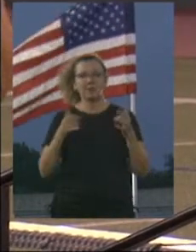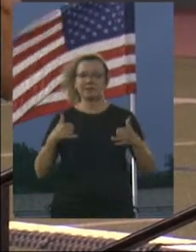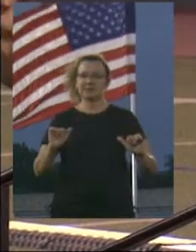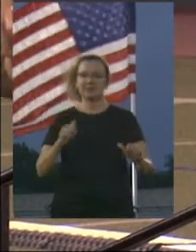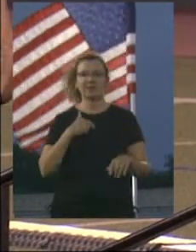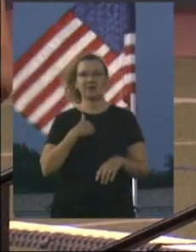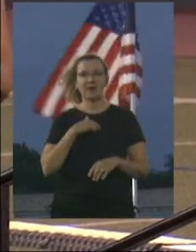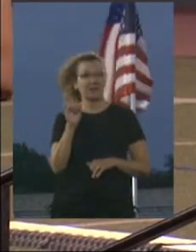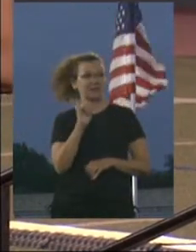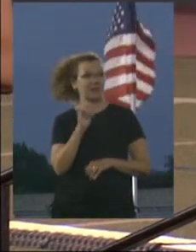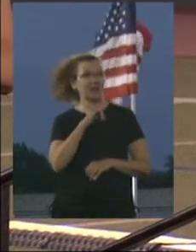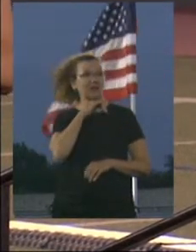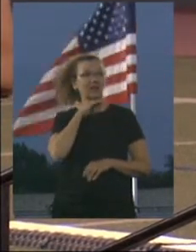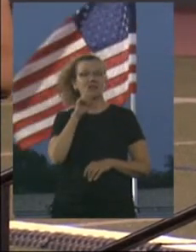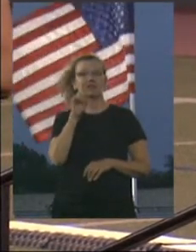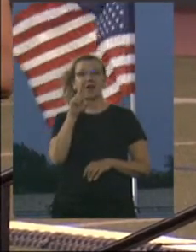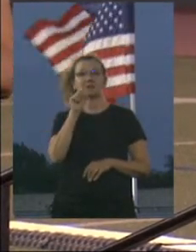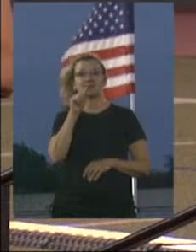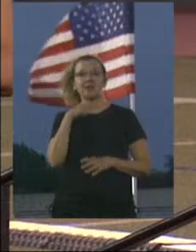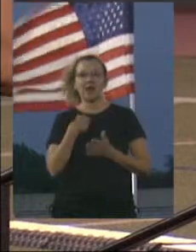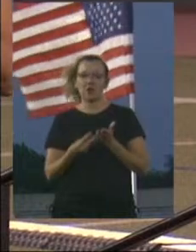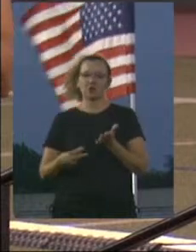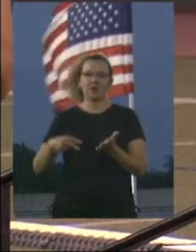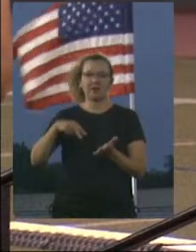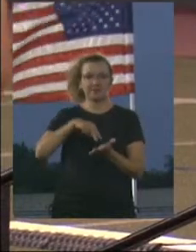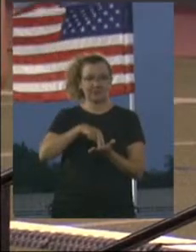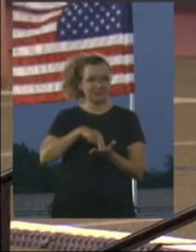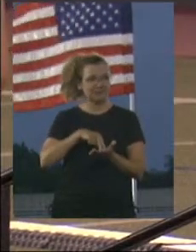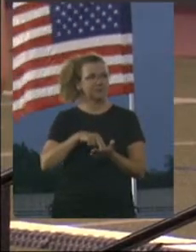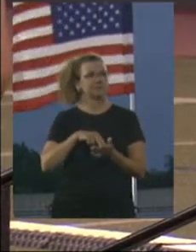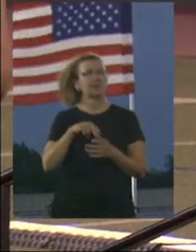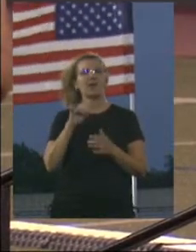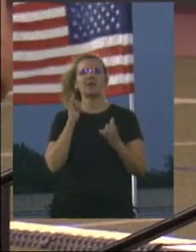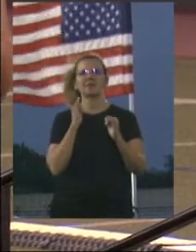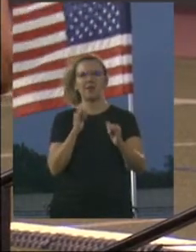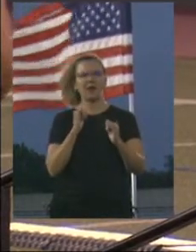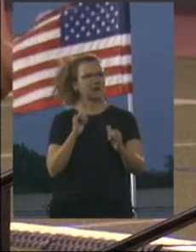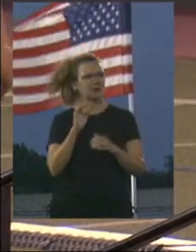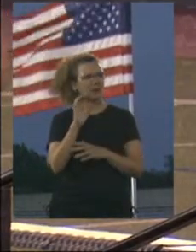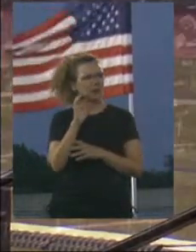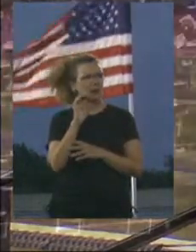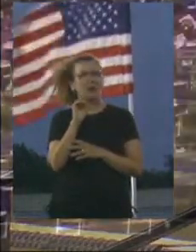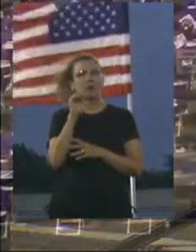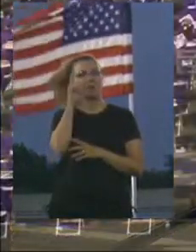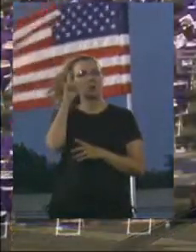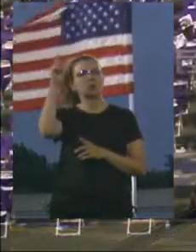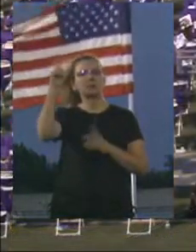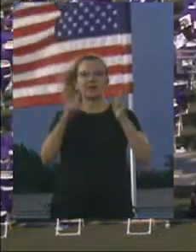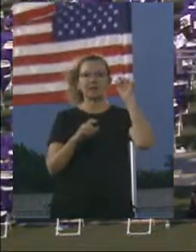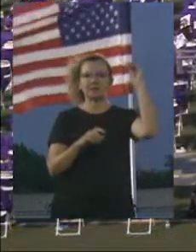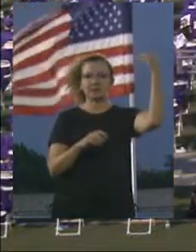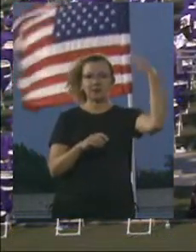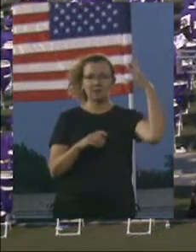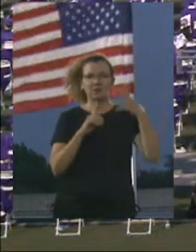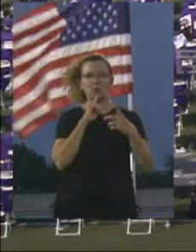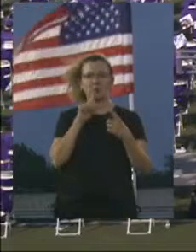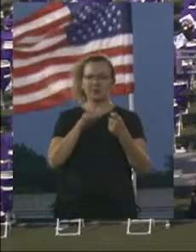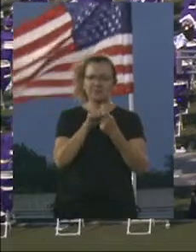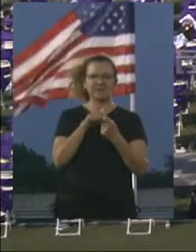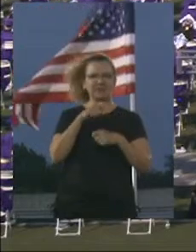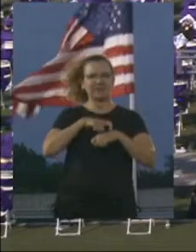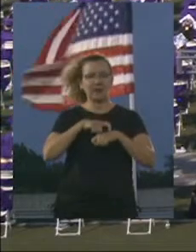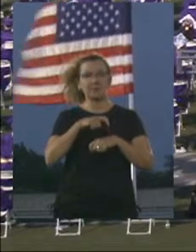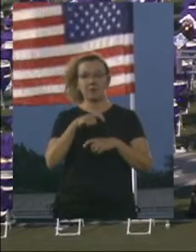still, like dust, I rise. Just like moons and like suns with the certainty of the